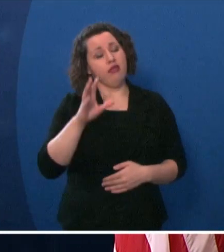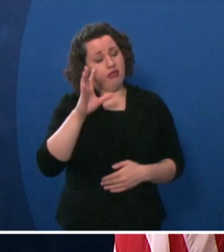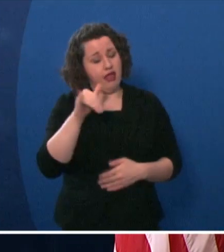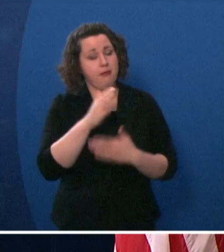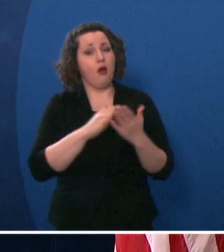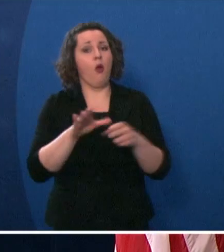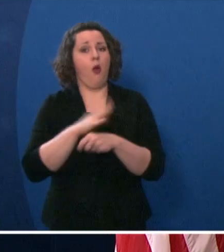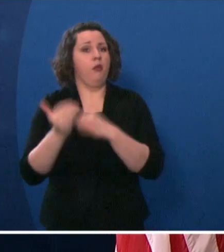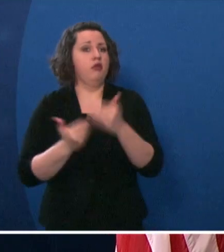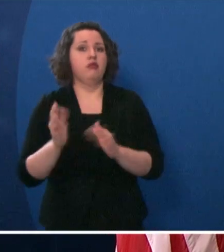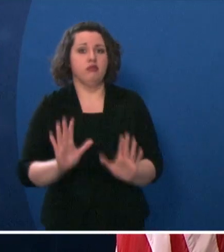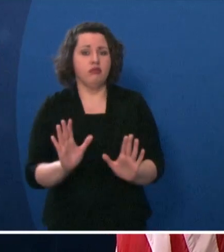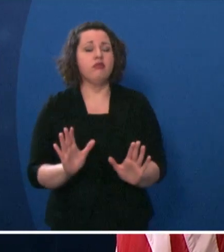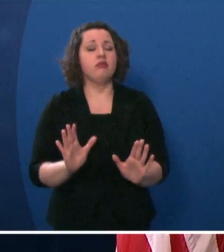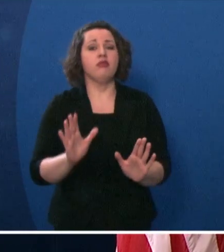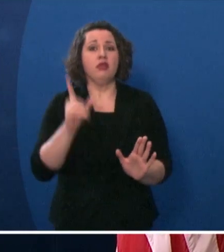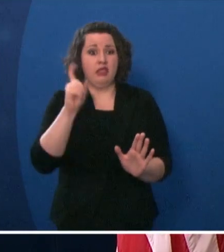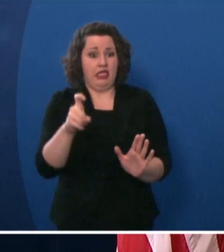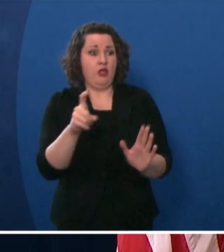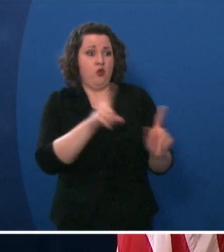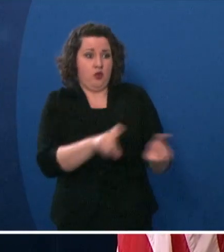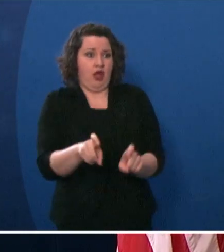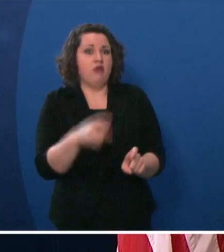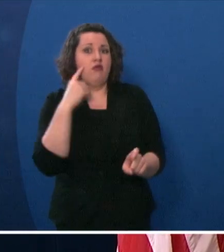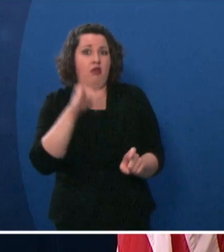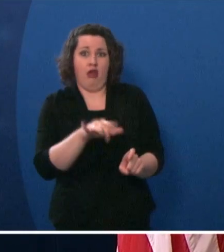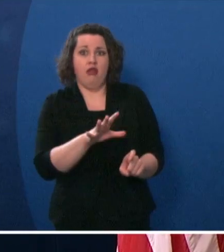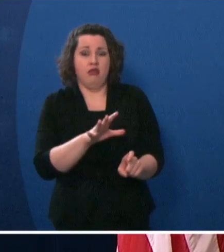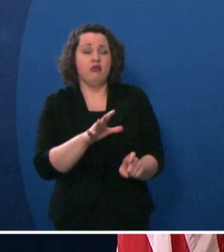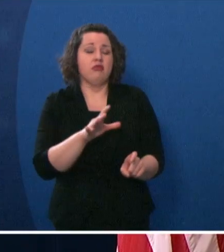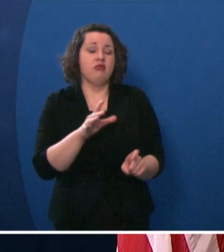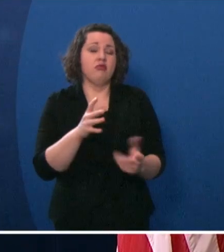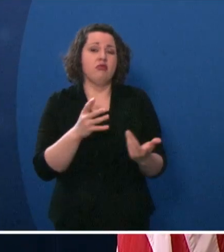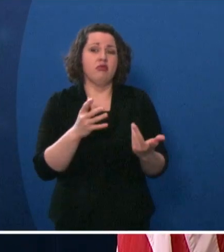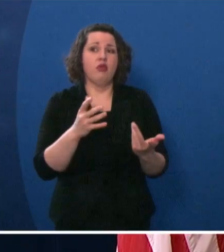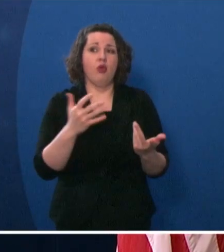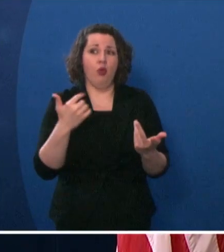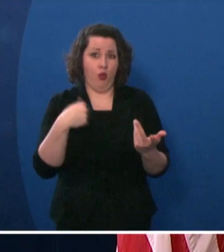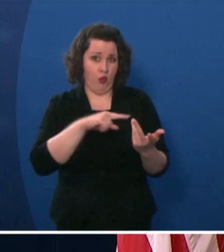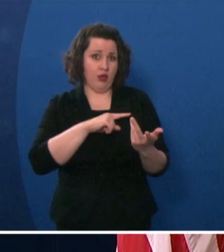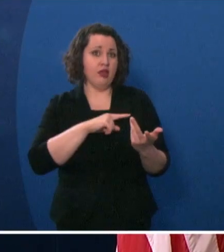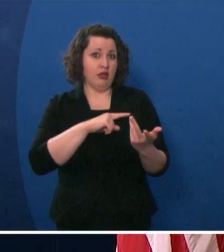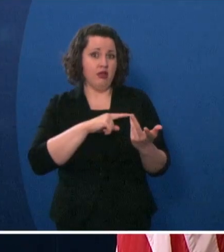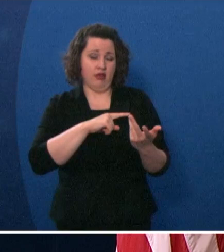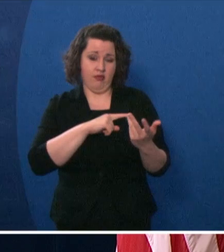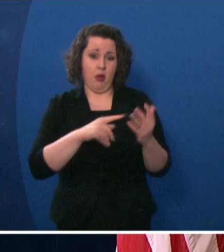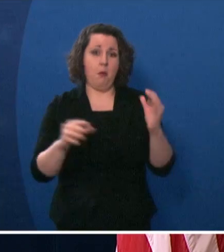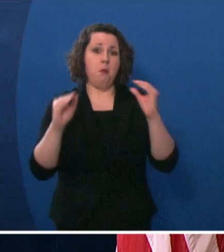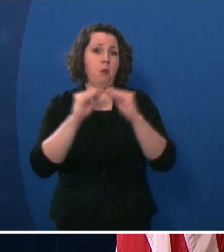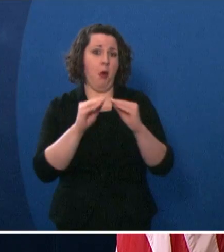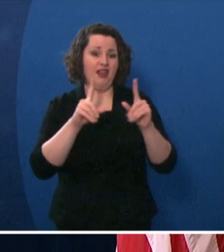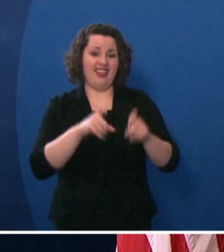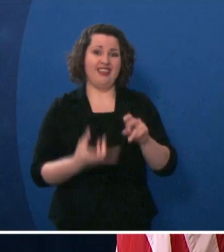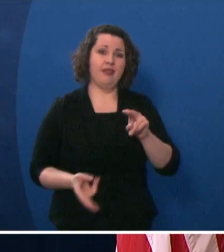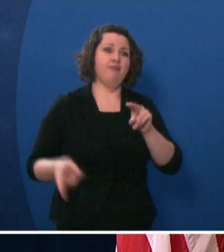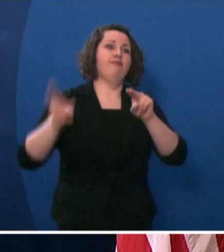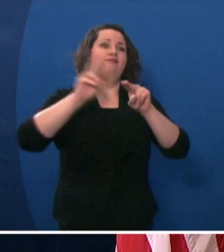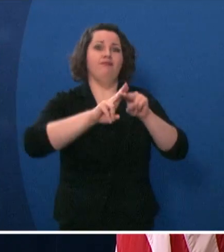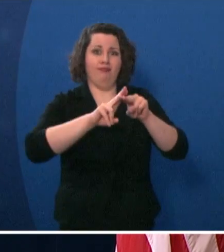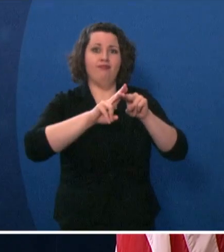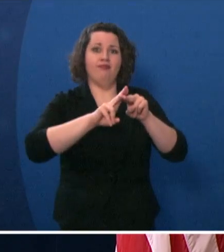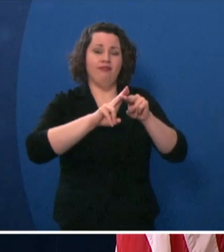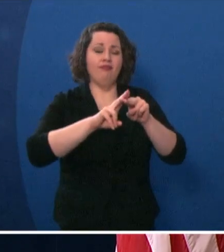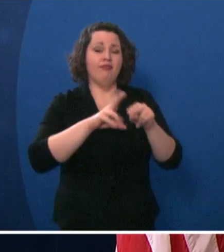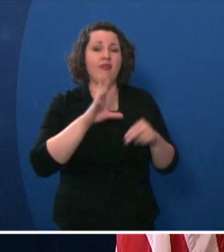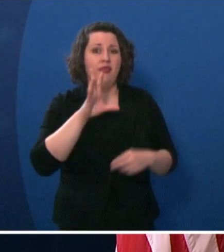of all, you need to be able to have the testing in order to do that. You need to have, we've been able to significantly increase our testing capacity, which was